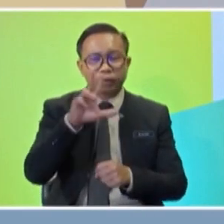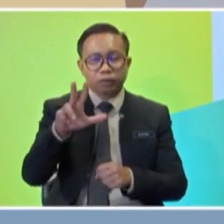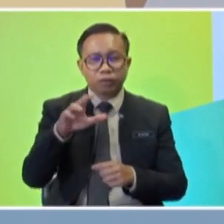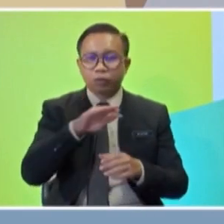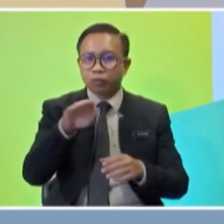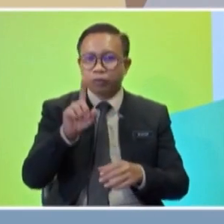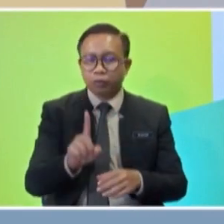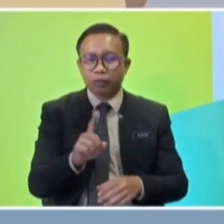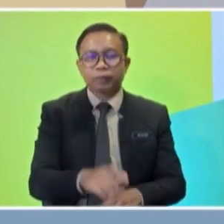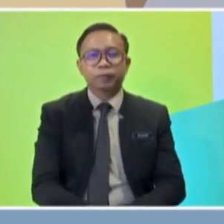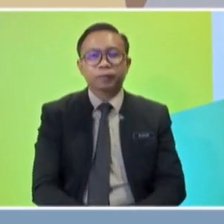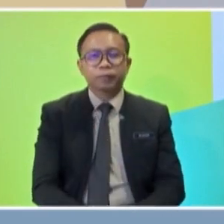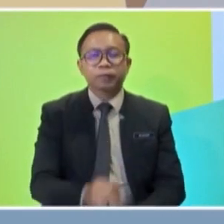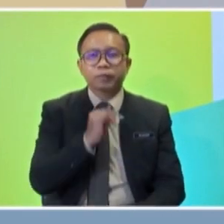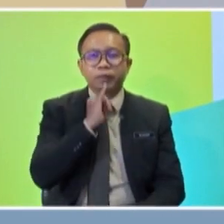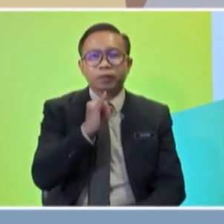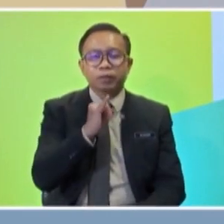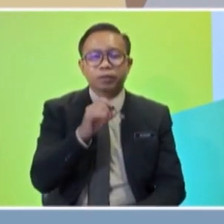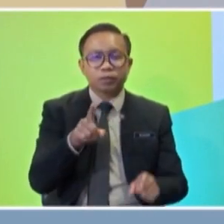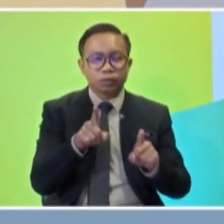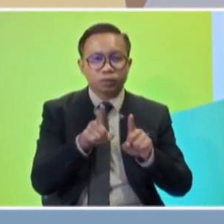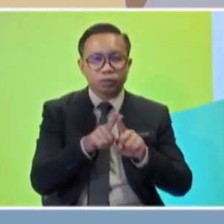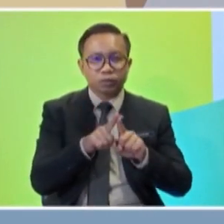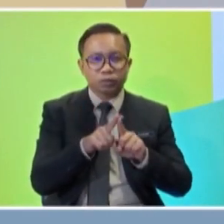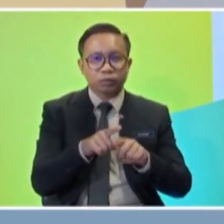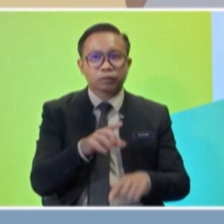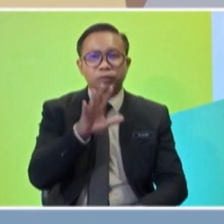1. 53 over 1 is equivalent to 3.